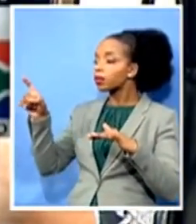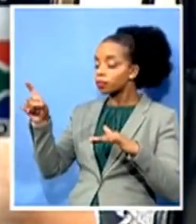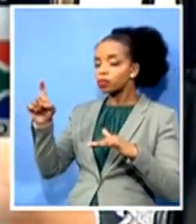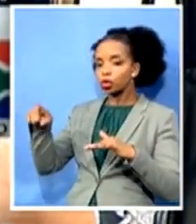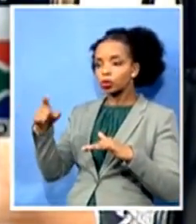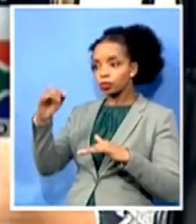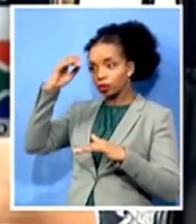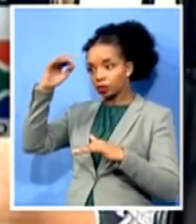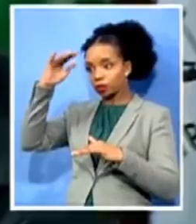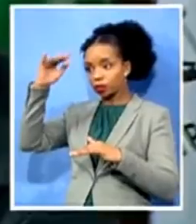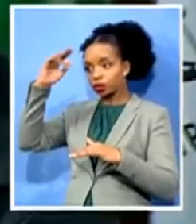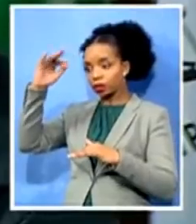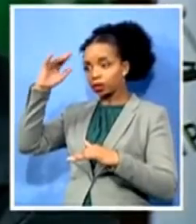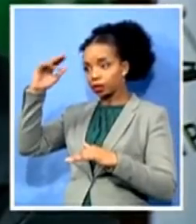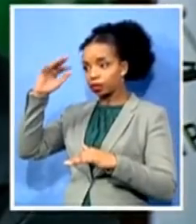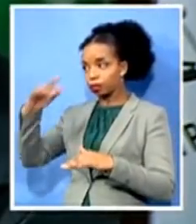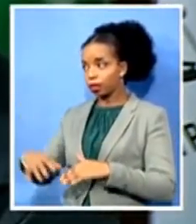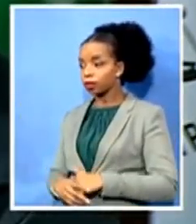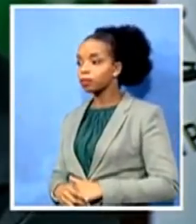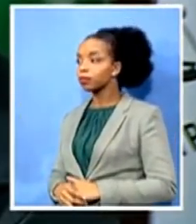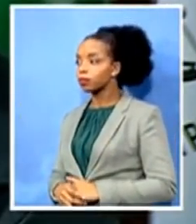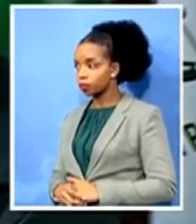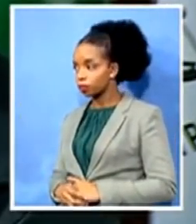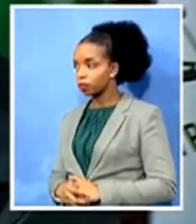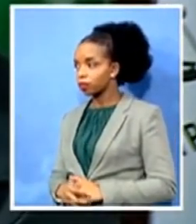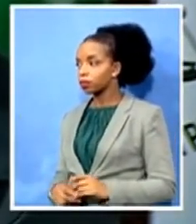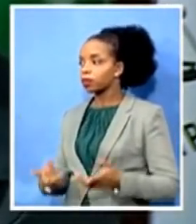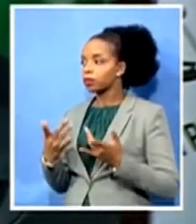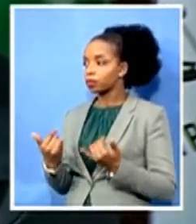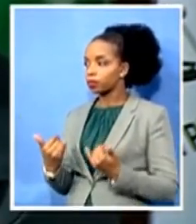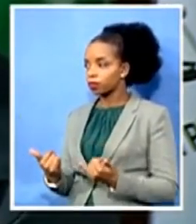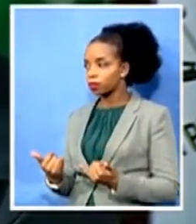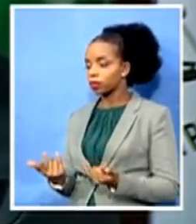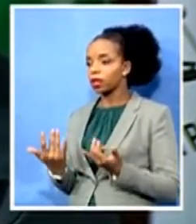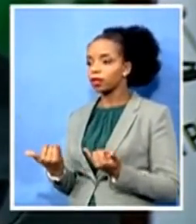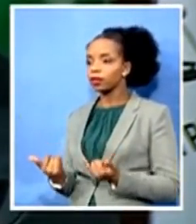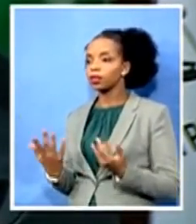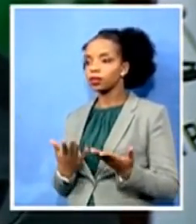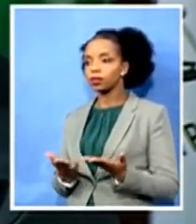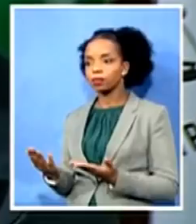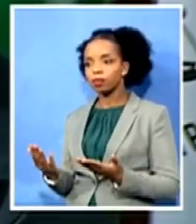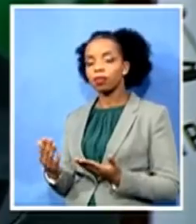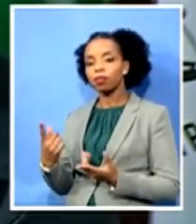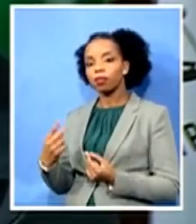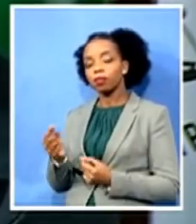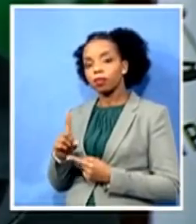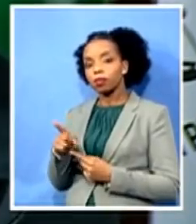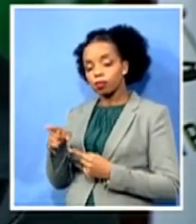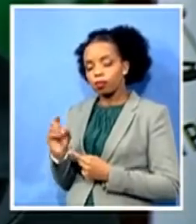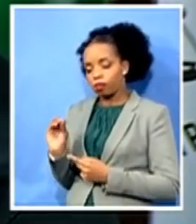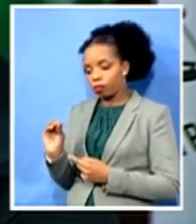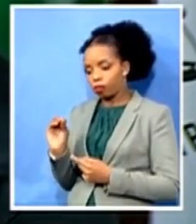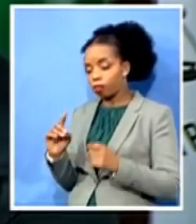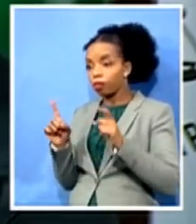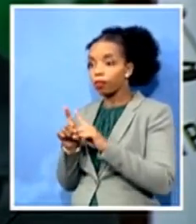Chair. those who were disqualified because they did not meet the minimum requirements, and there were those who were judged